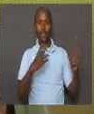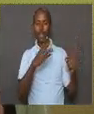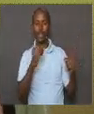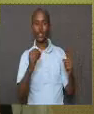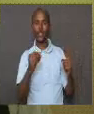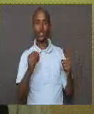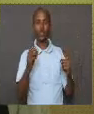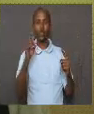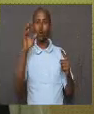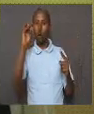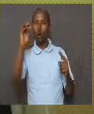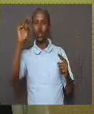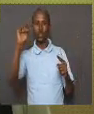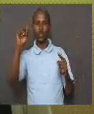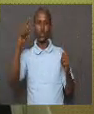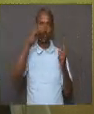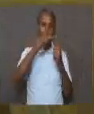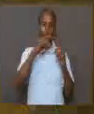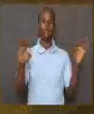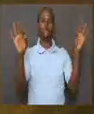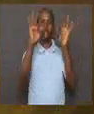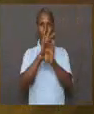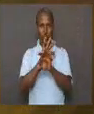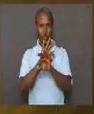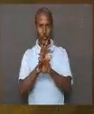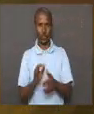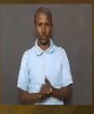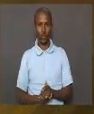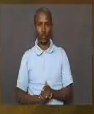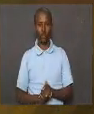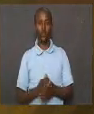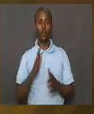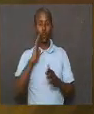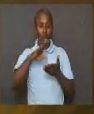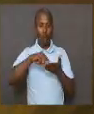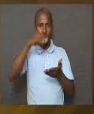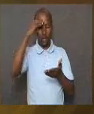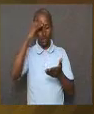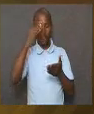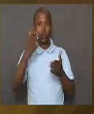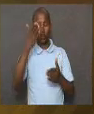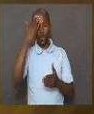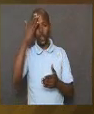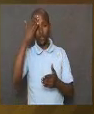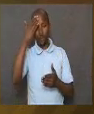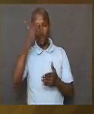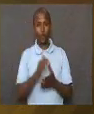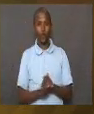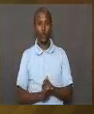and on-to functions. We will learn to identify